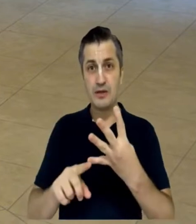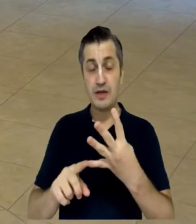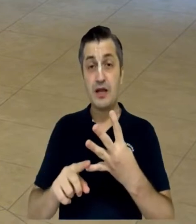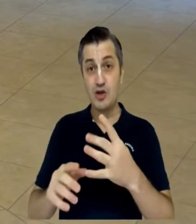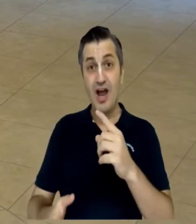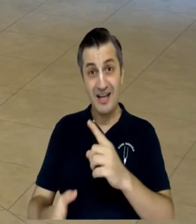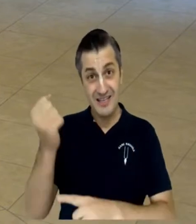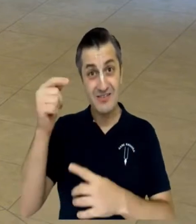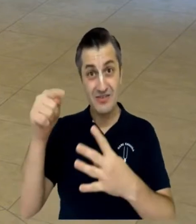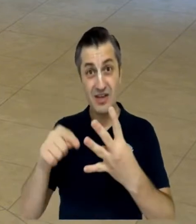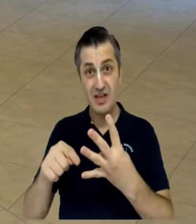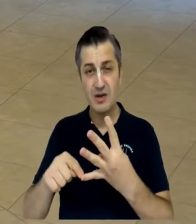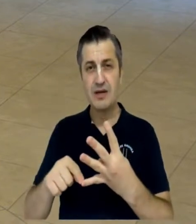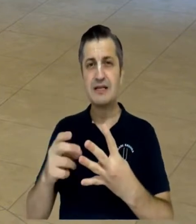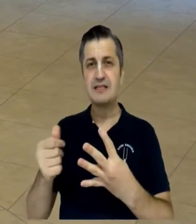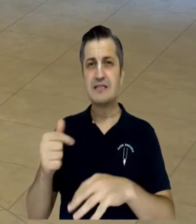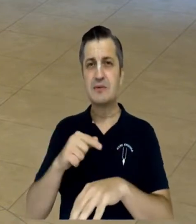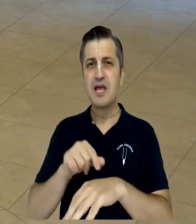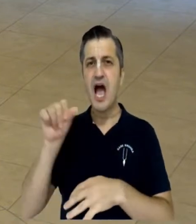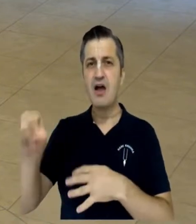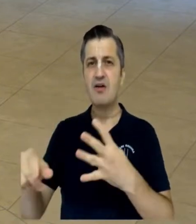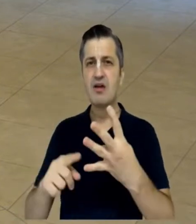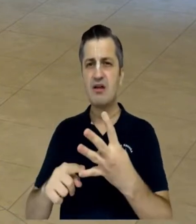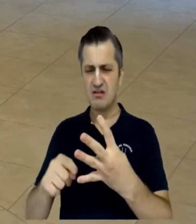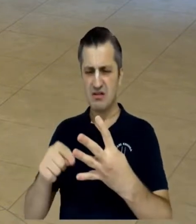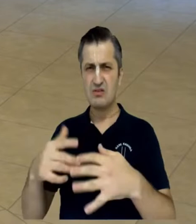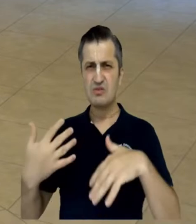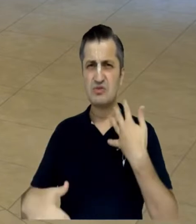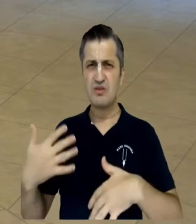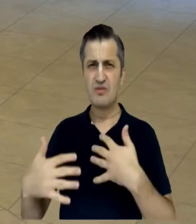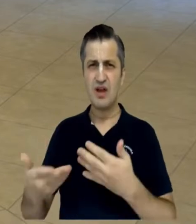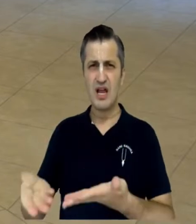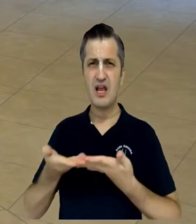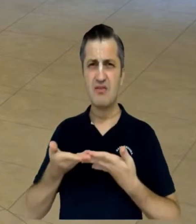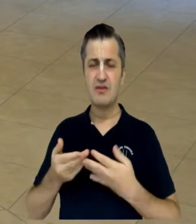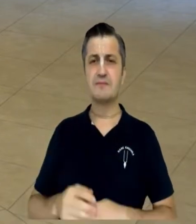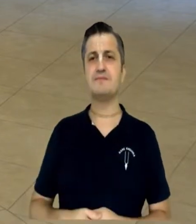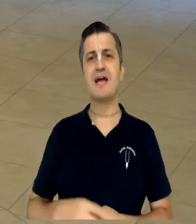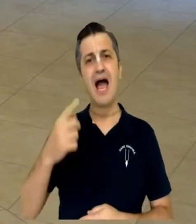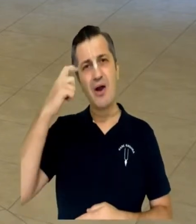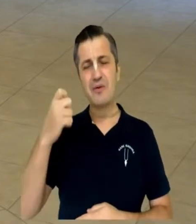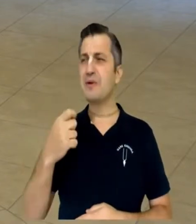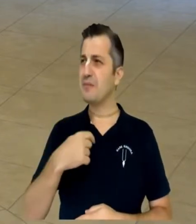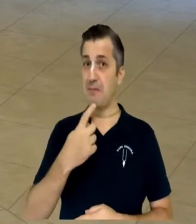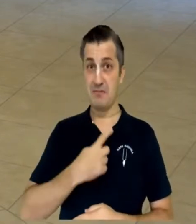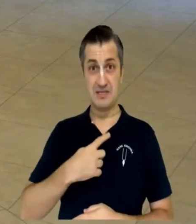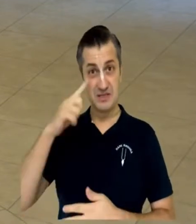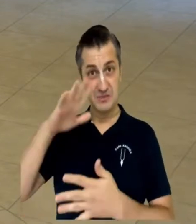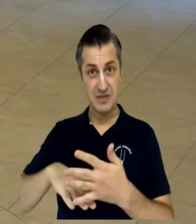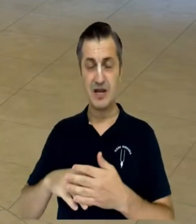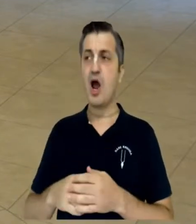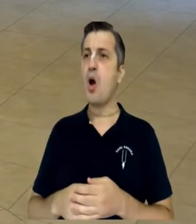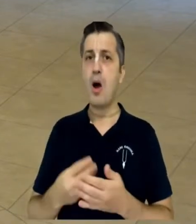phone again. I definitely remember that, like you're saving up some money, you're looking forward to kind of buying a new phone. Maybe it's a